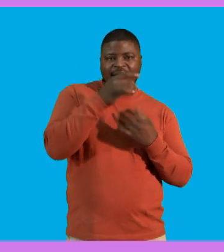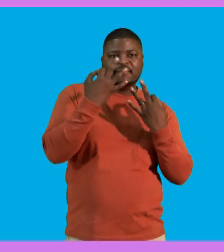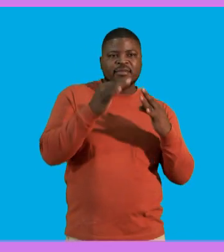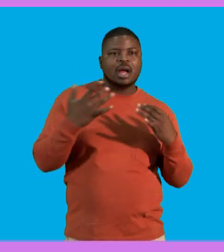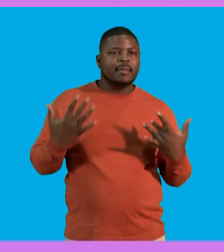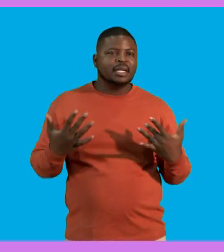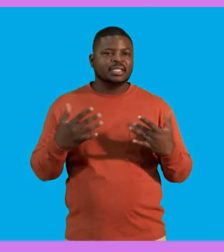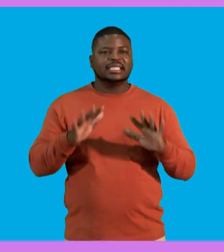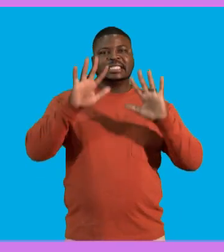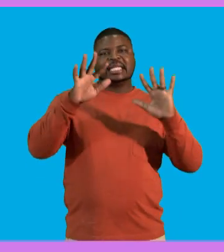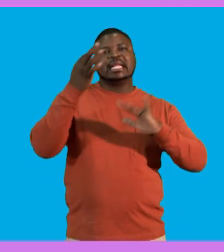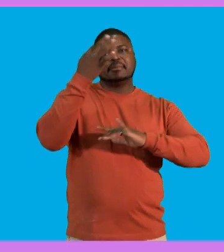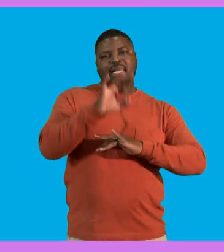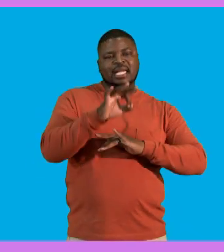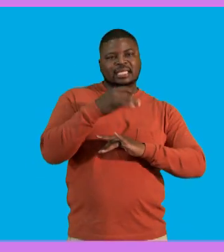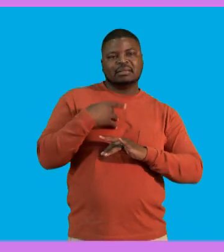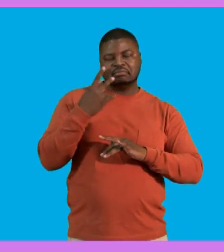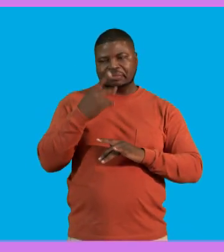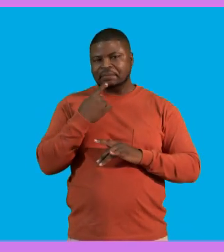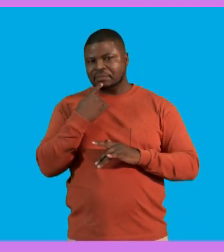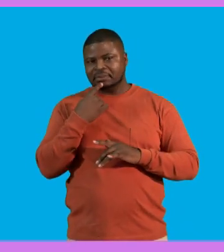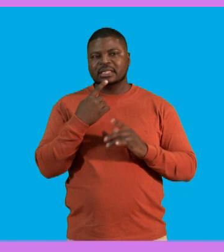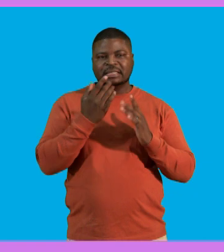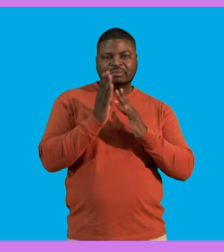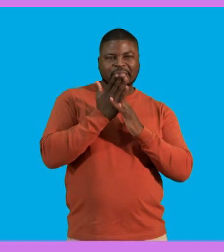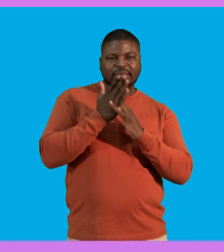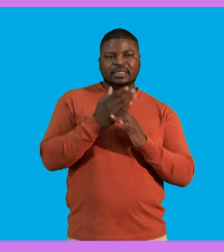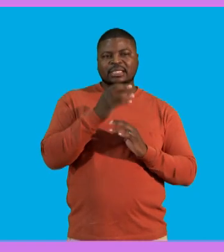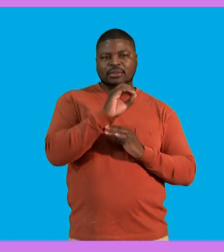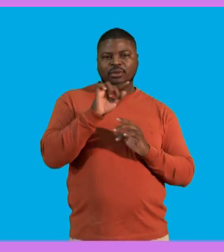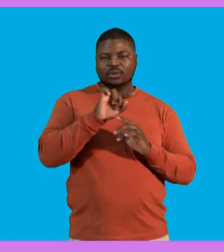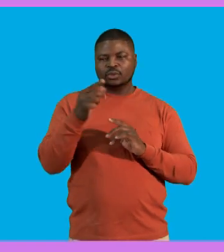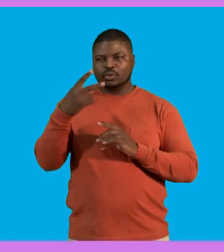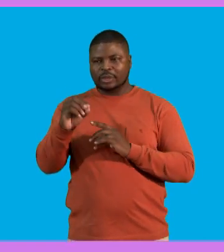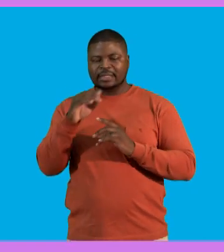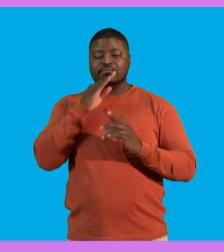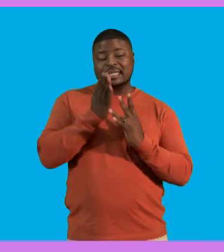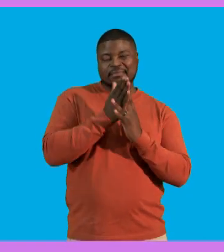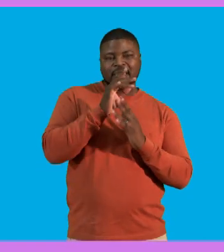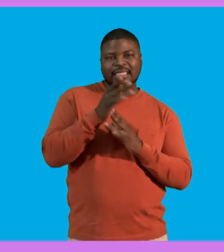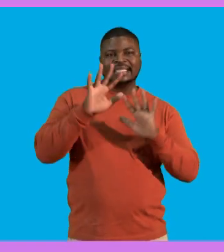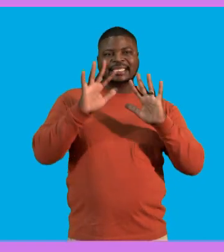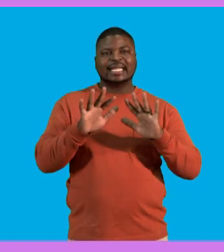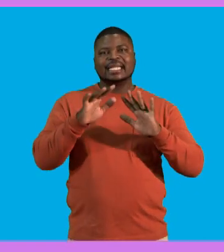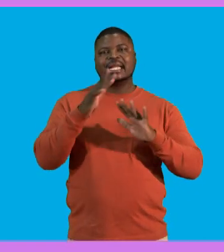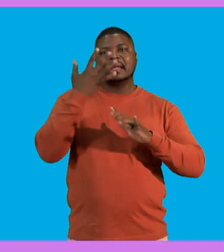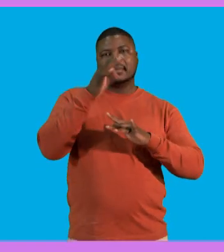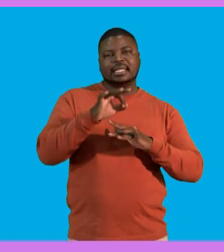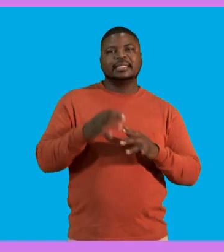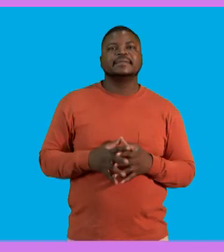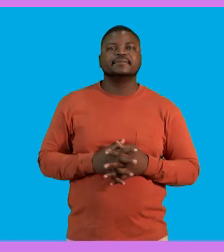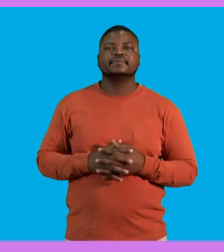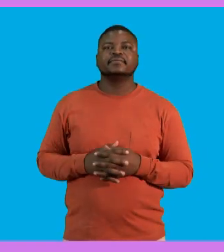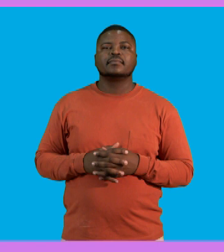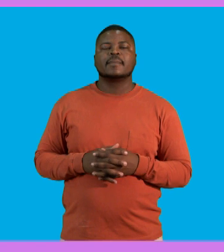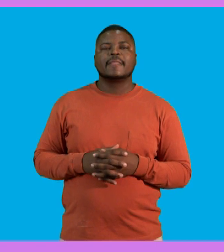minutes because that line seems to be halfway through 0 to 20. Then question C says, the